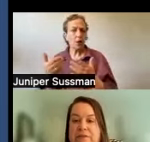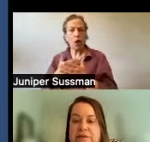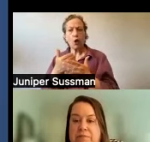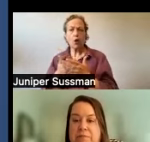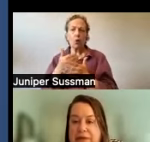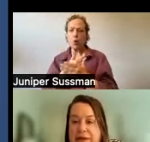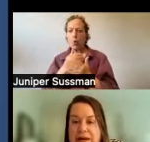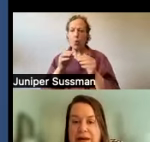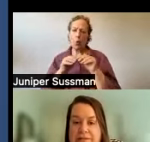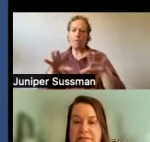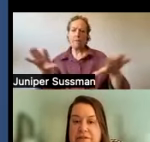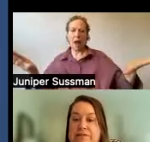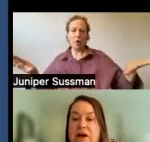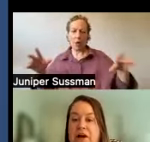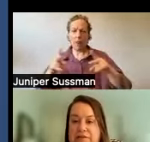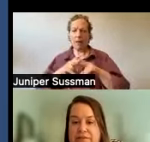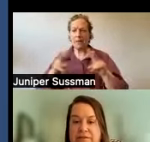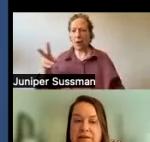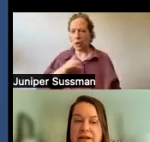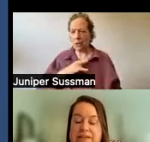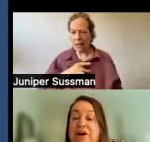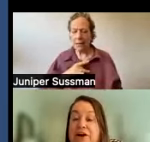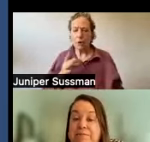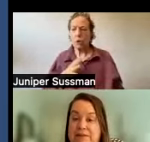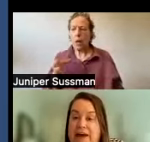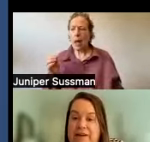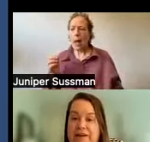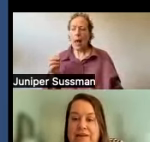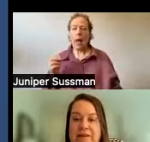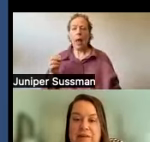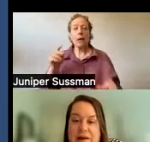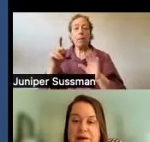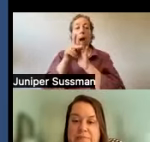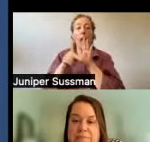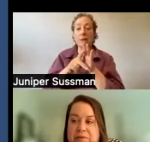national level public health guidance hasn't caught up to that,